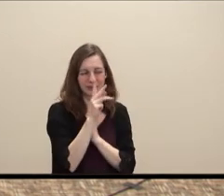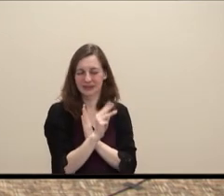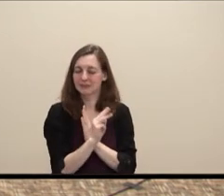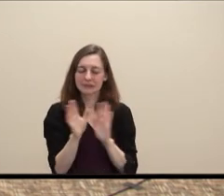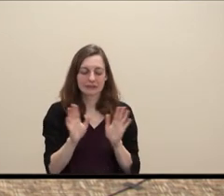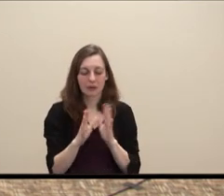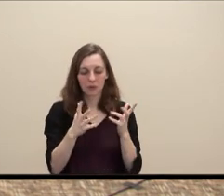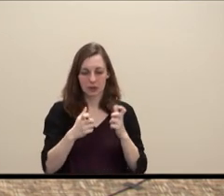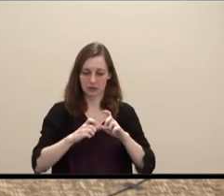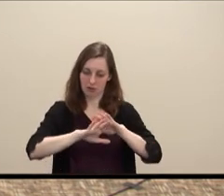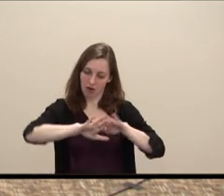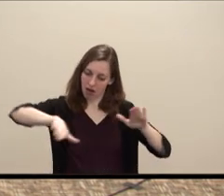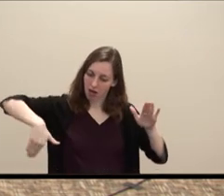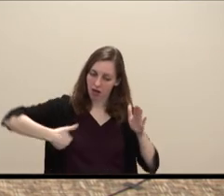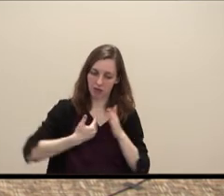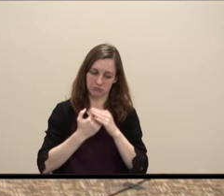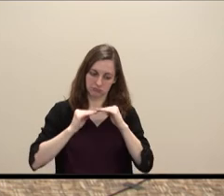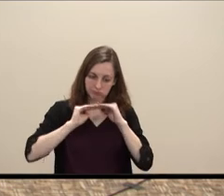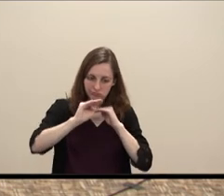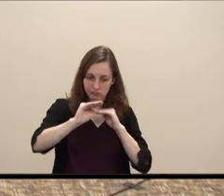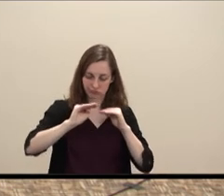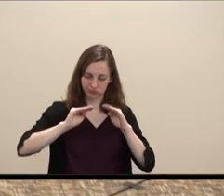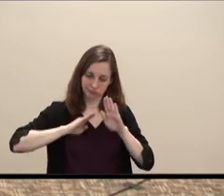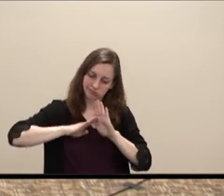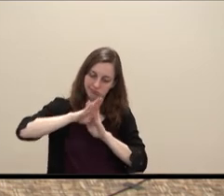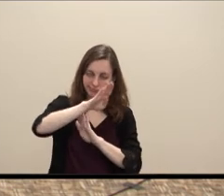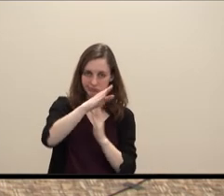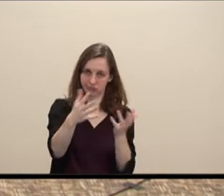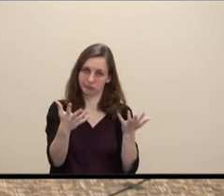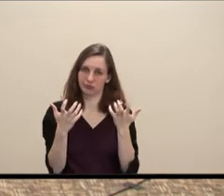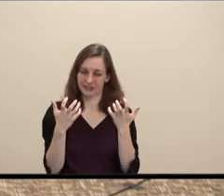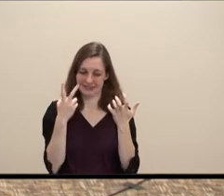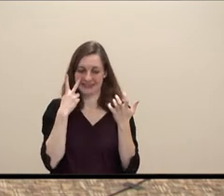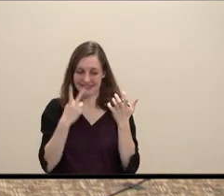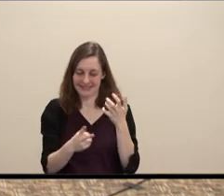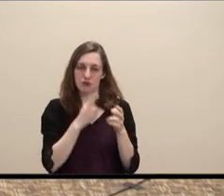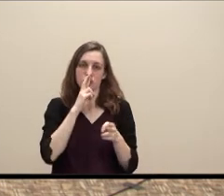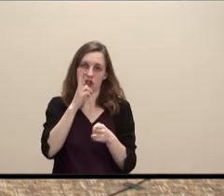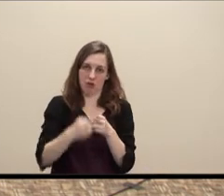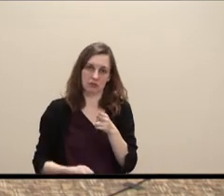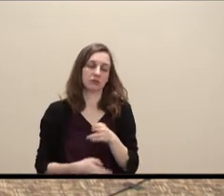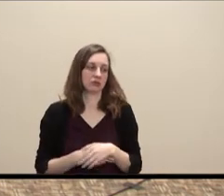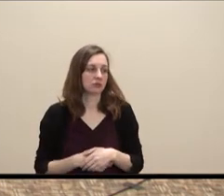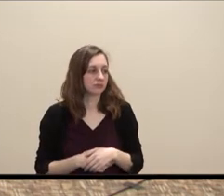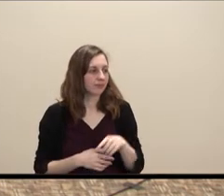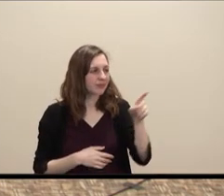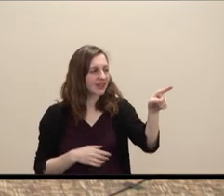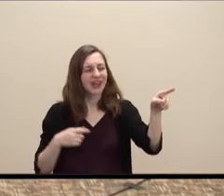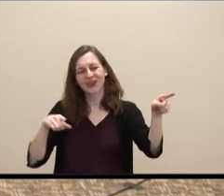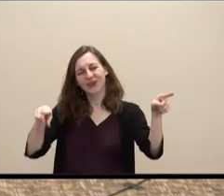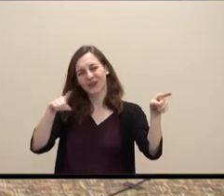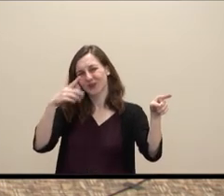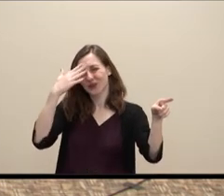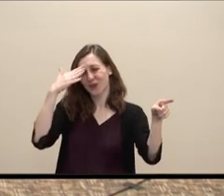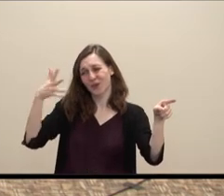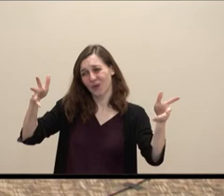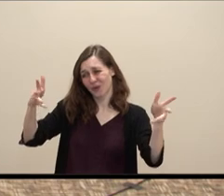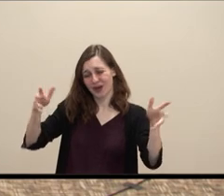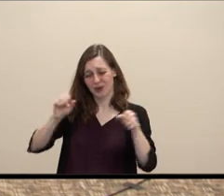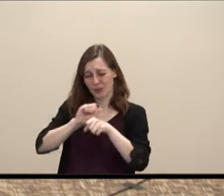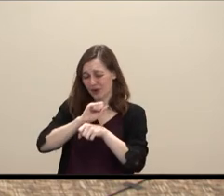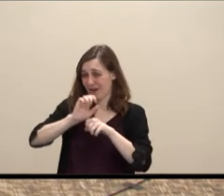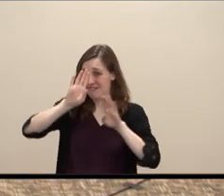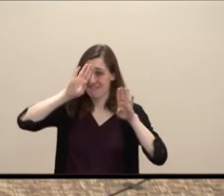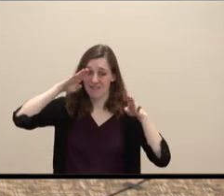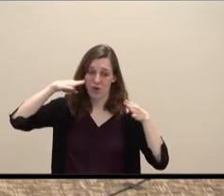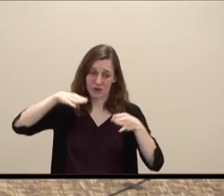so that we can see the results of the work that we're doing. Yeah. And you all know that we were already working and focusing on a lot of